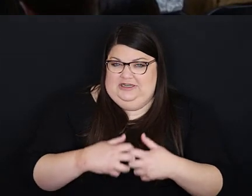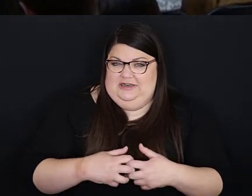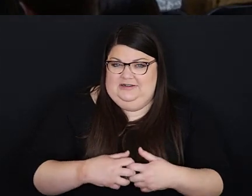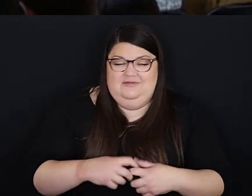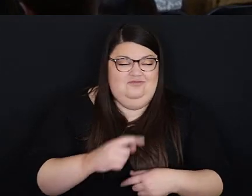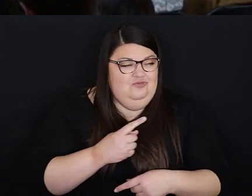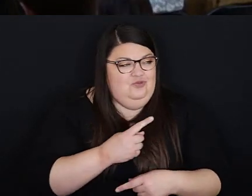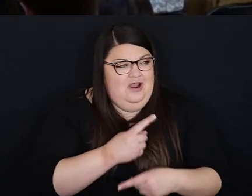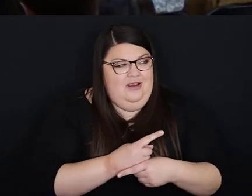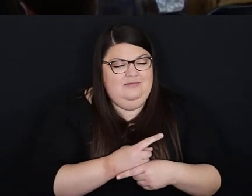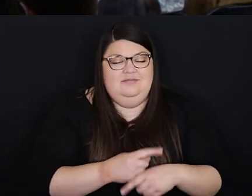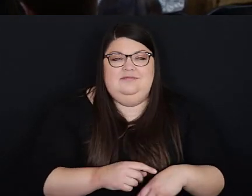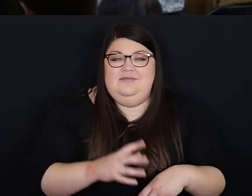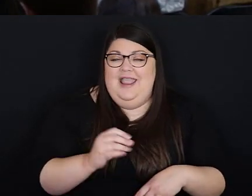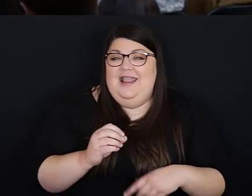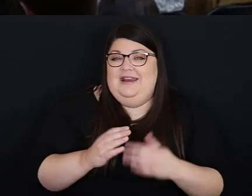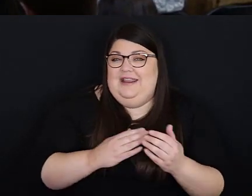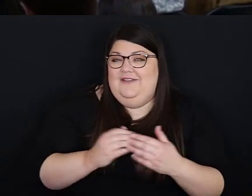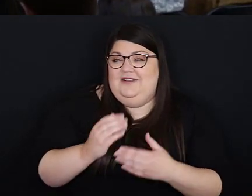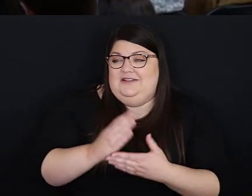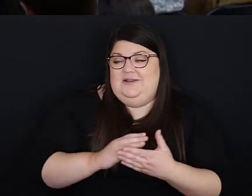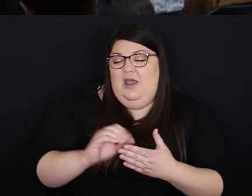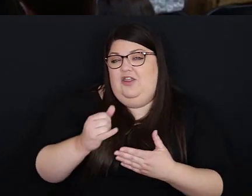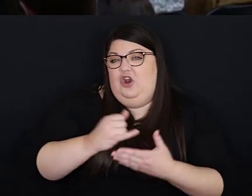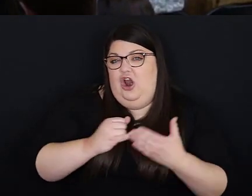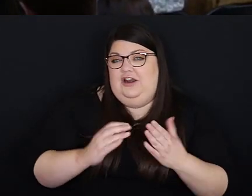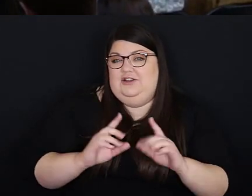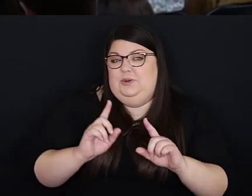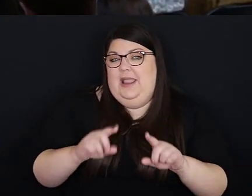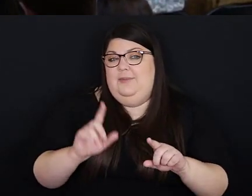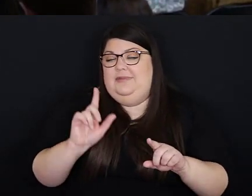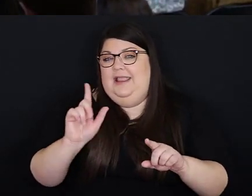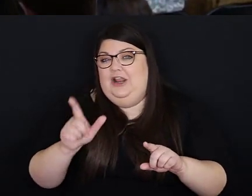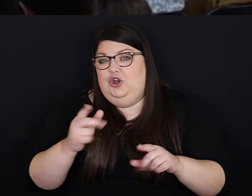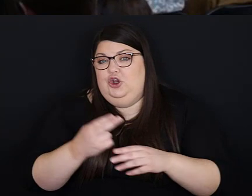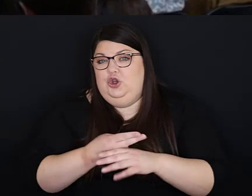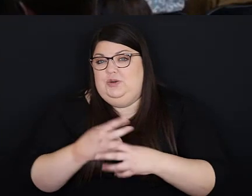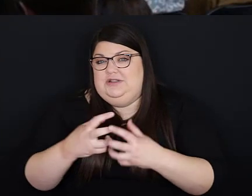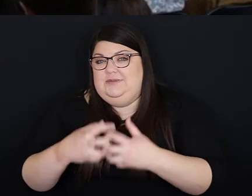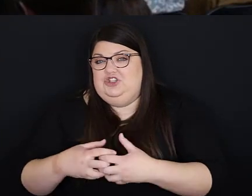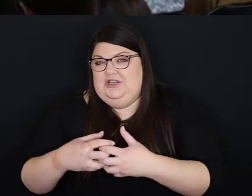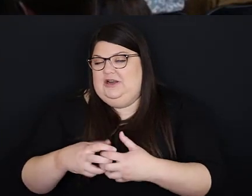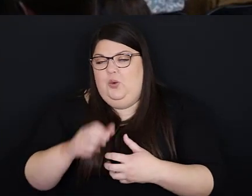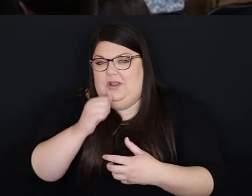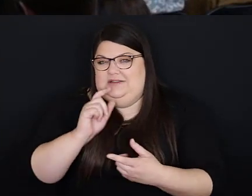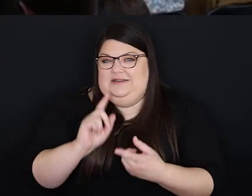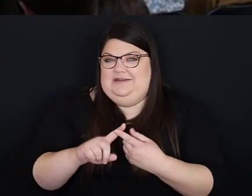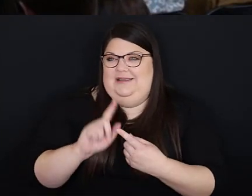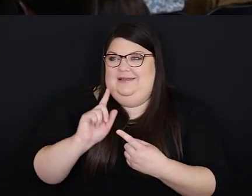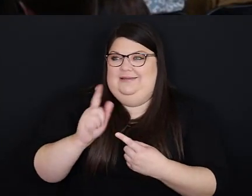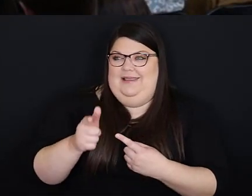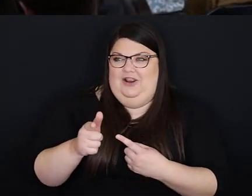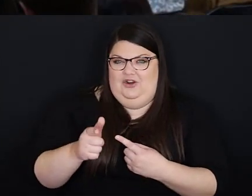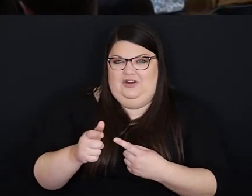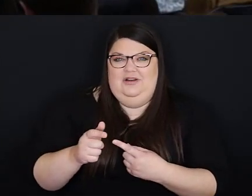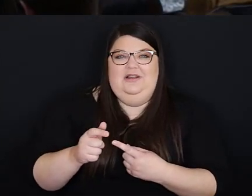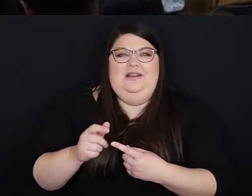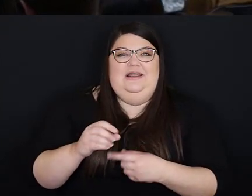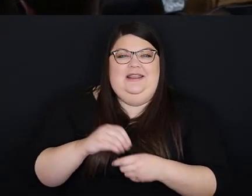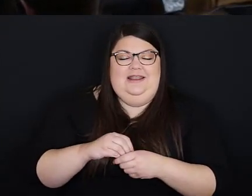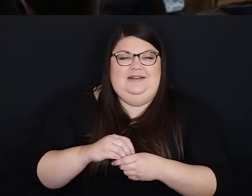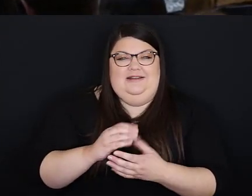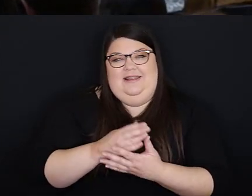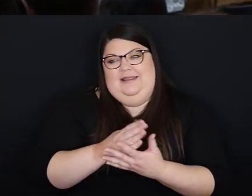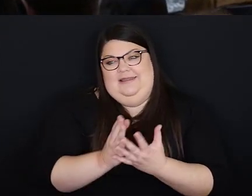Yeah. And even some other artists that came along later and really used the machine was not until into the late